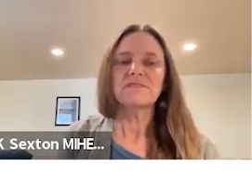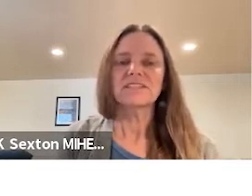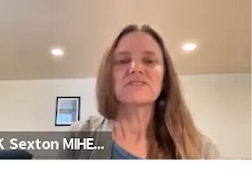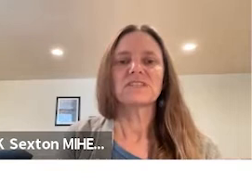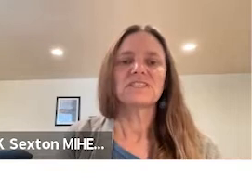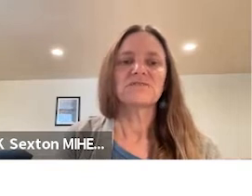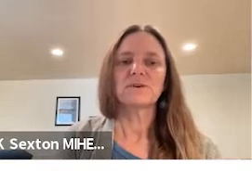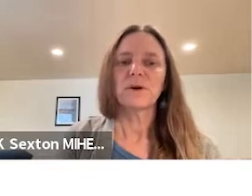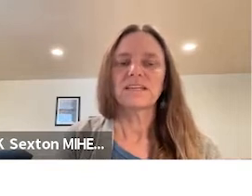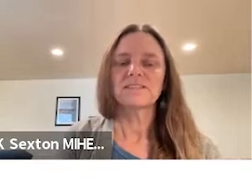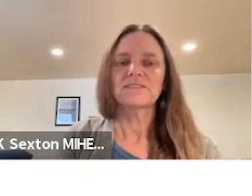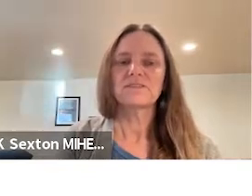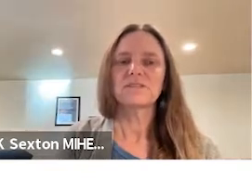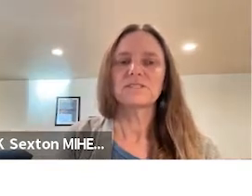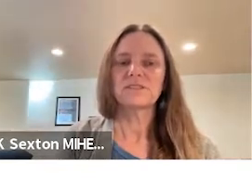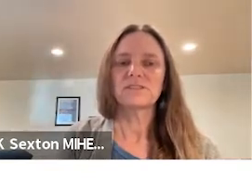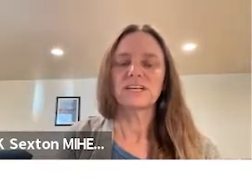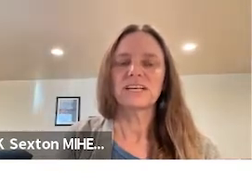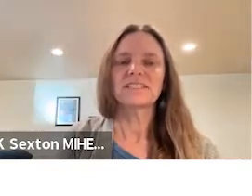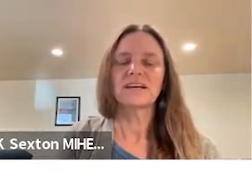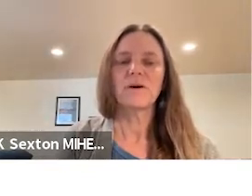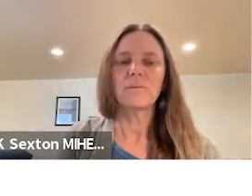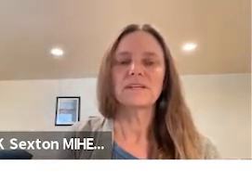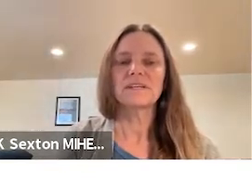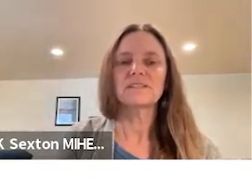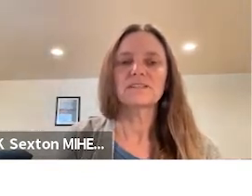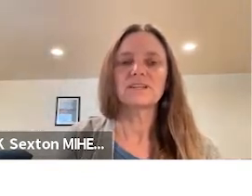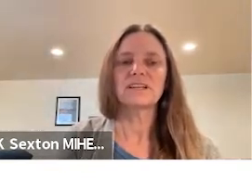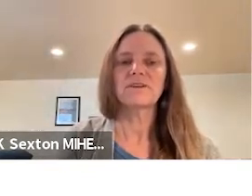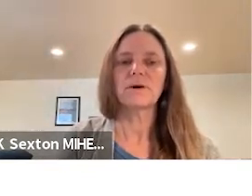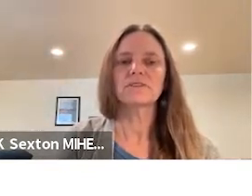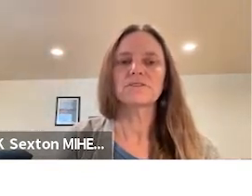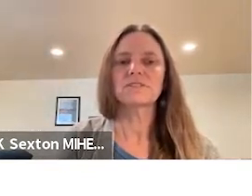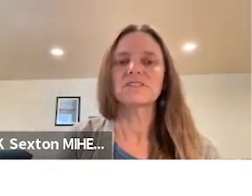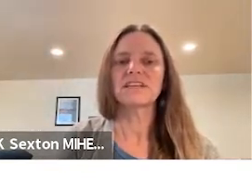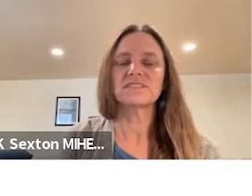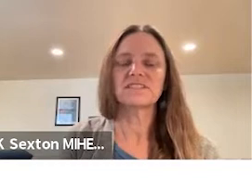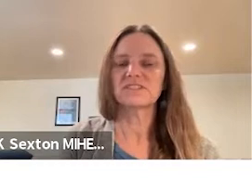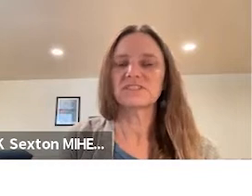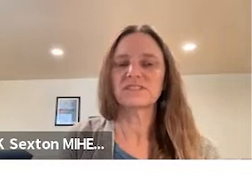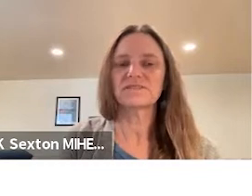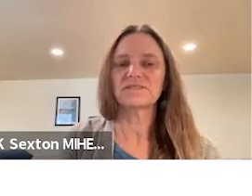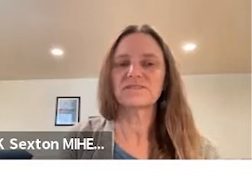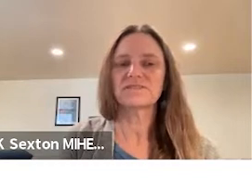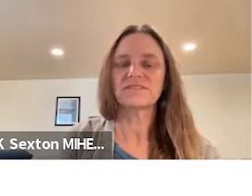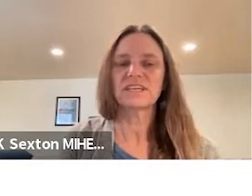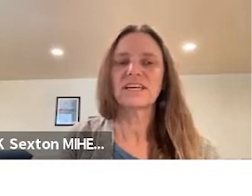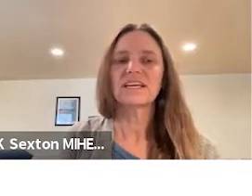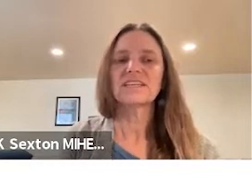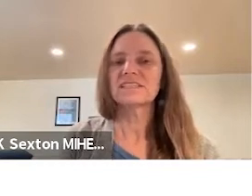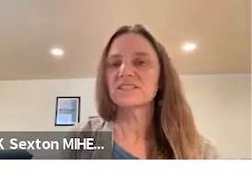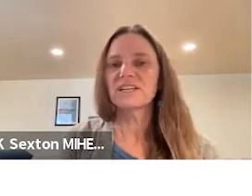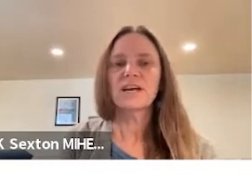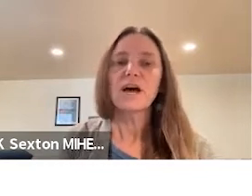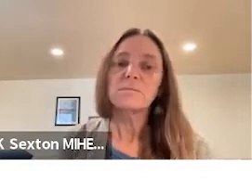adapt and flex to these different ways students learn and stay open to learning from our students as teachers.